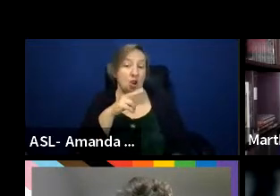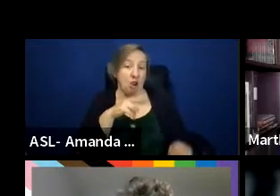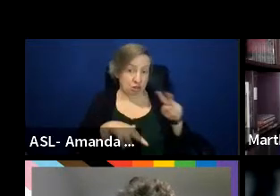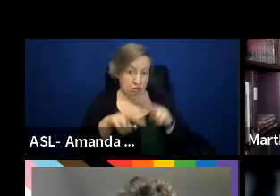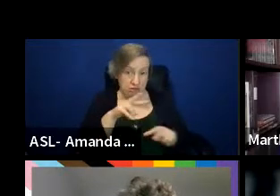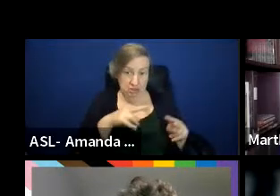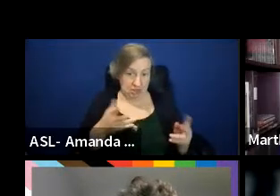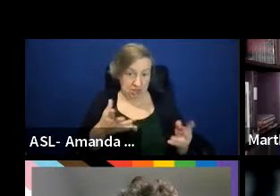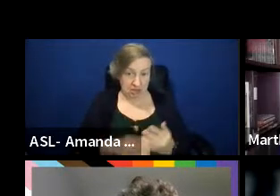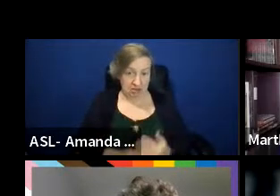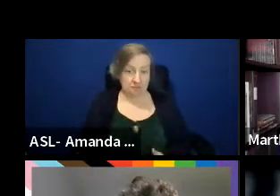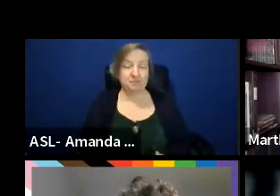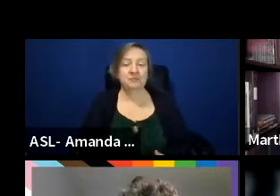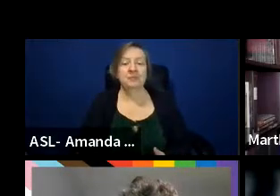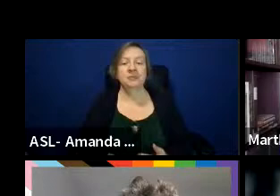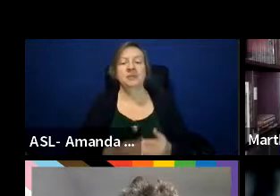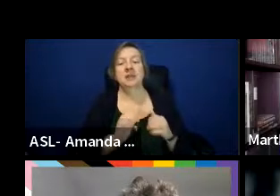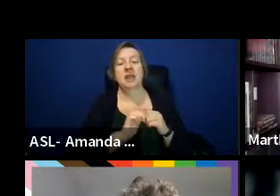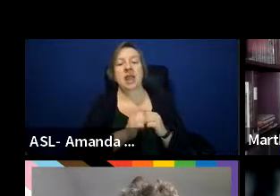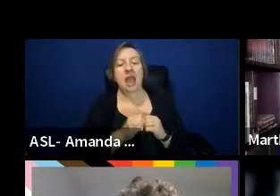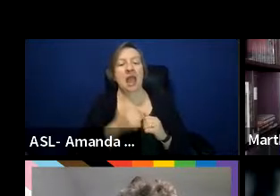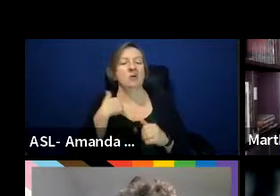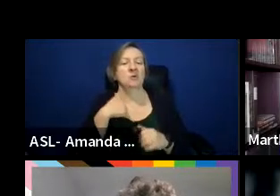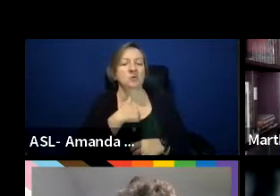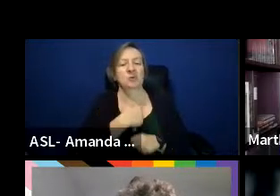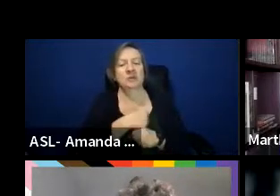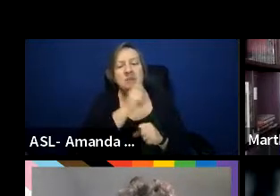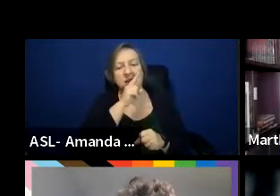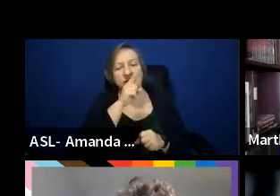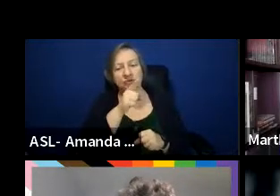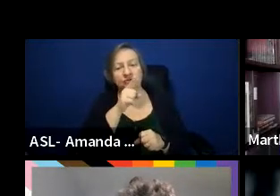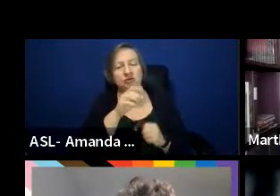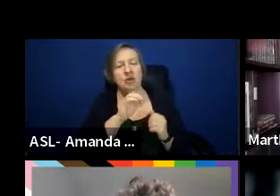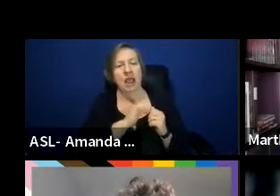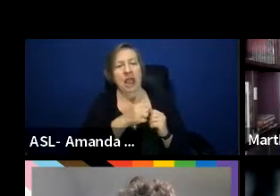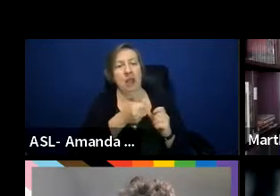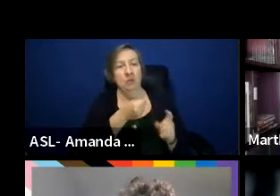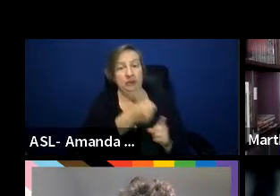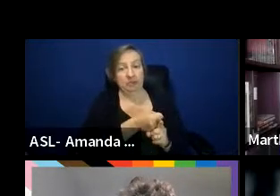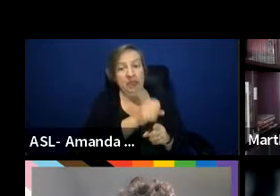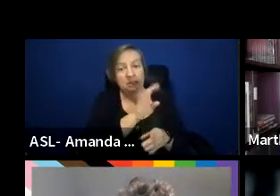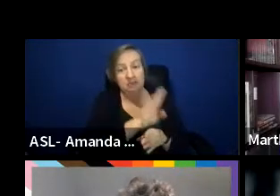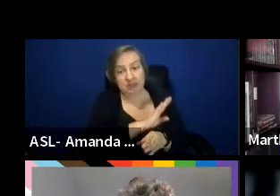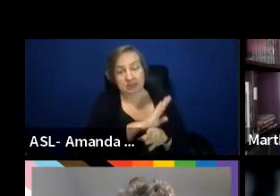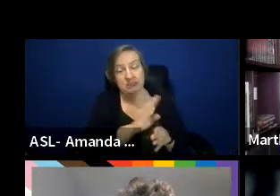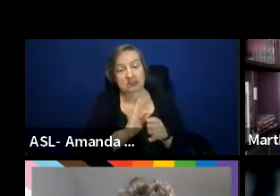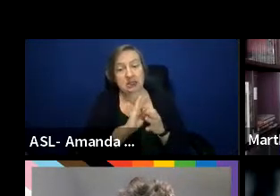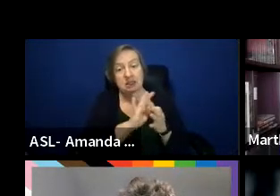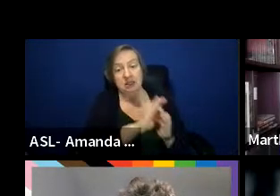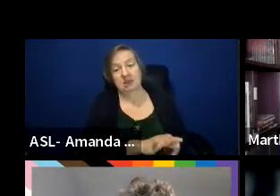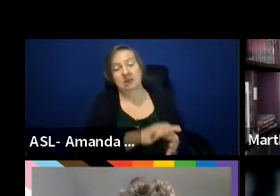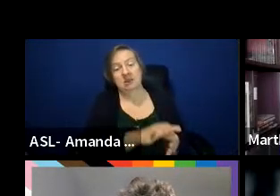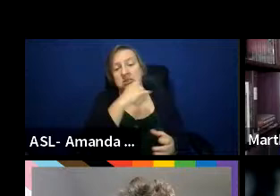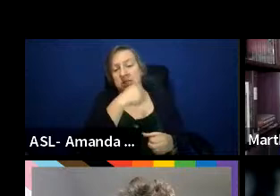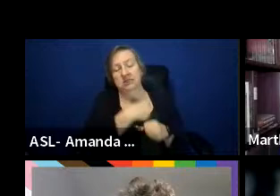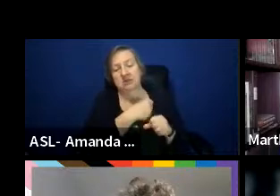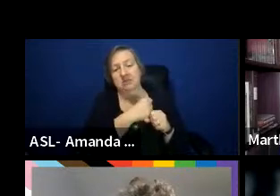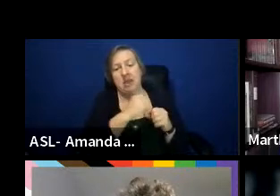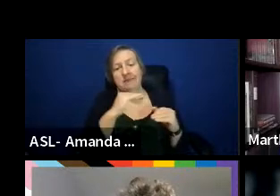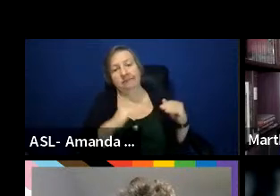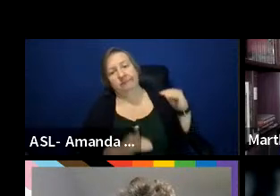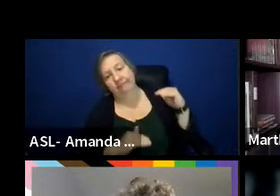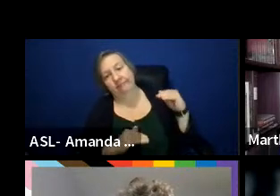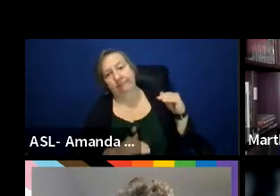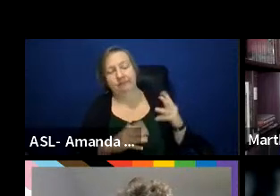is, how do we make sure that the impact to the businesses associated with it does not create a disproportionate